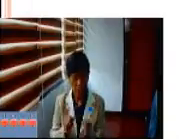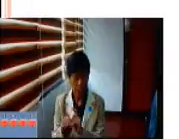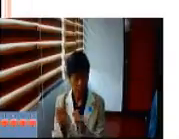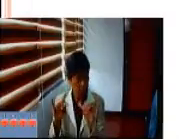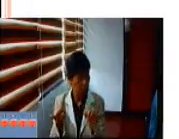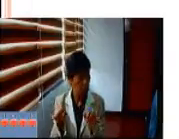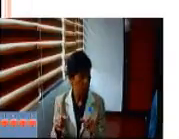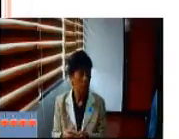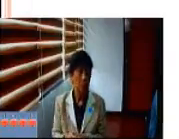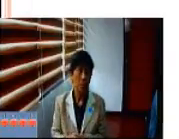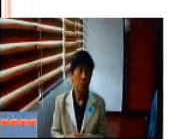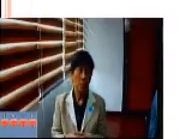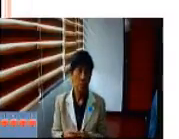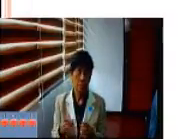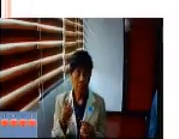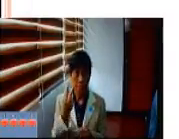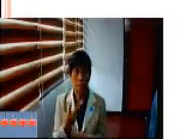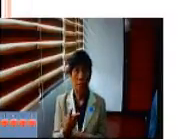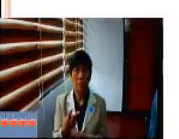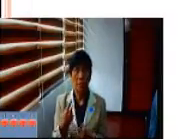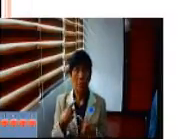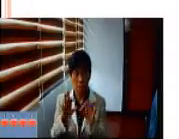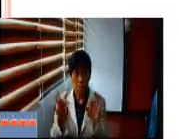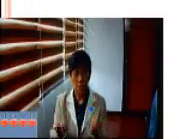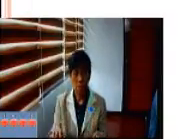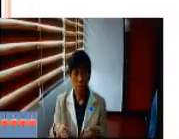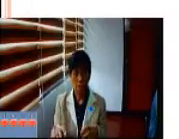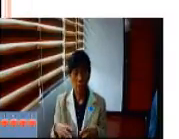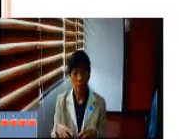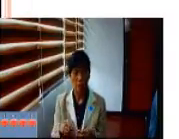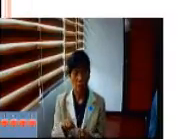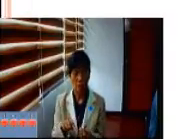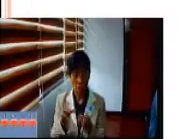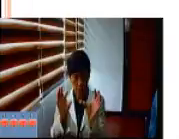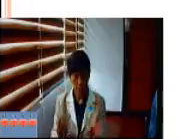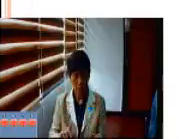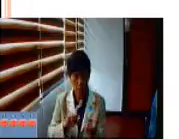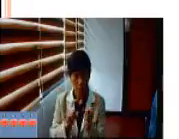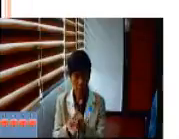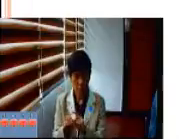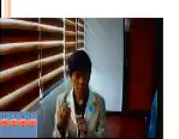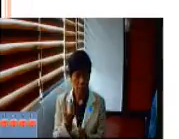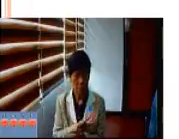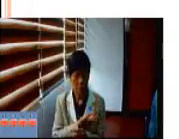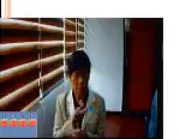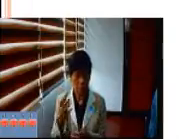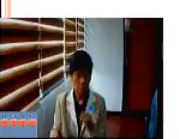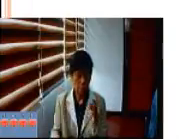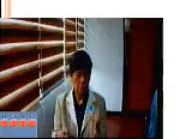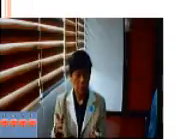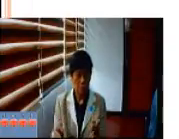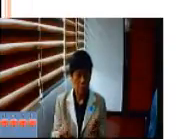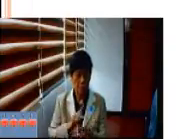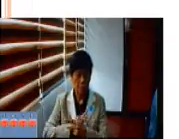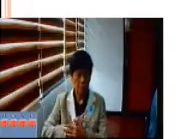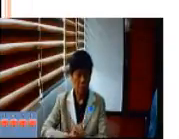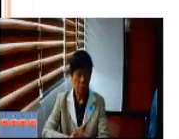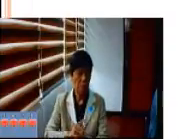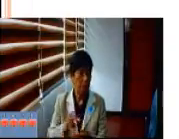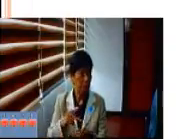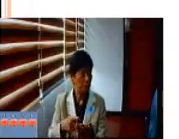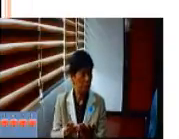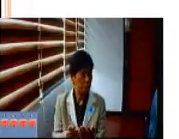strategic framework. In terms of climate change, we are in the mitigation and prevention part. This is where we